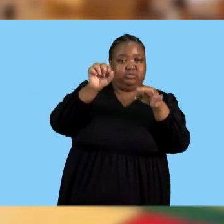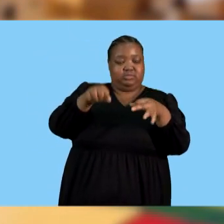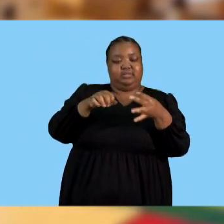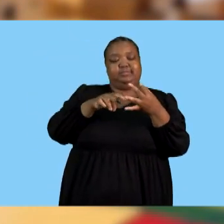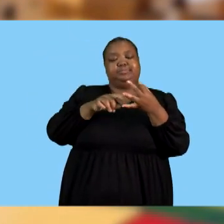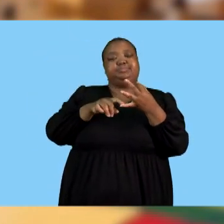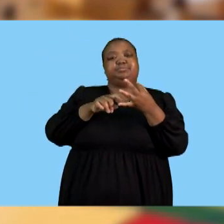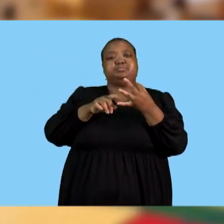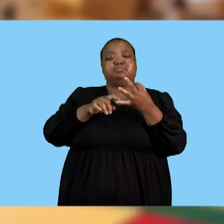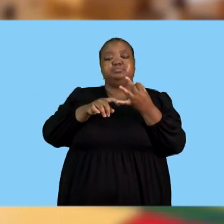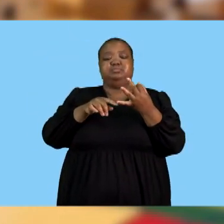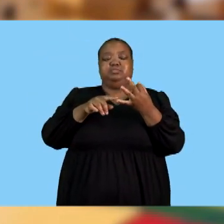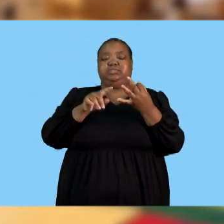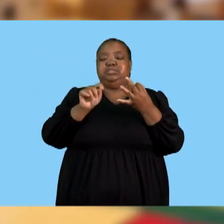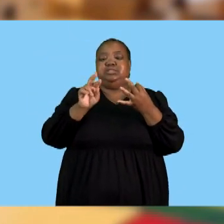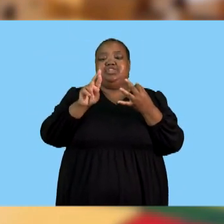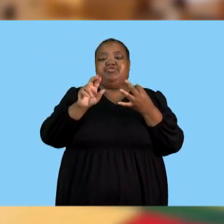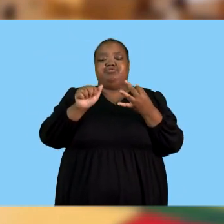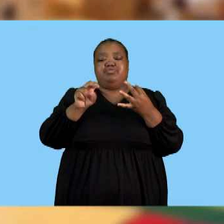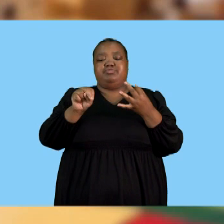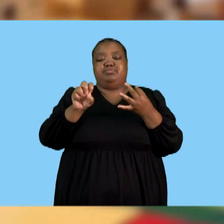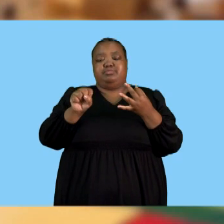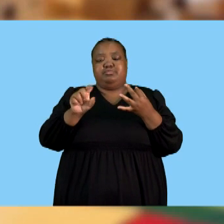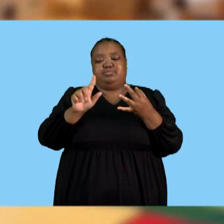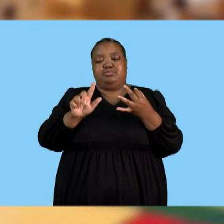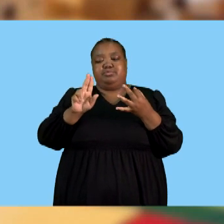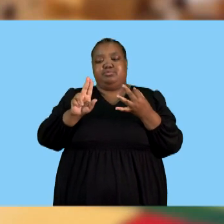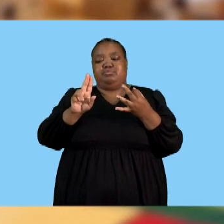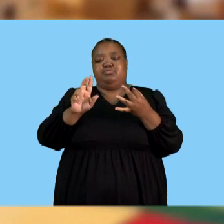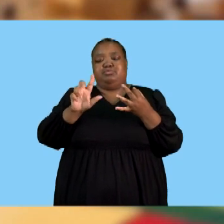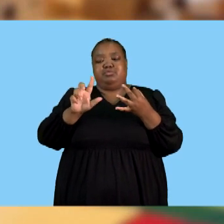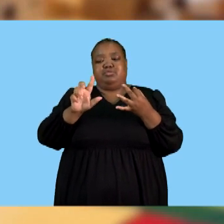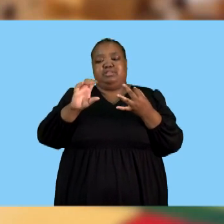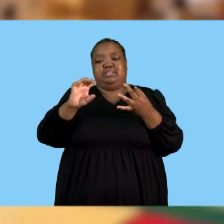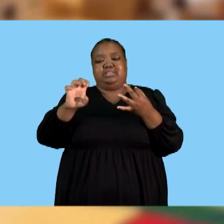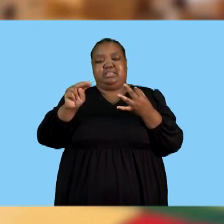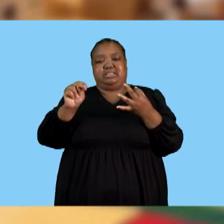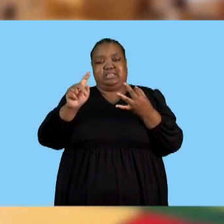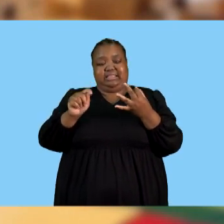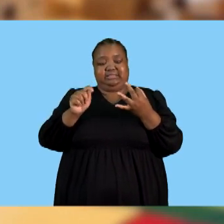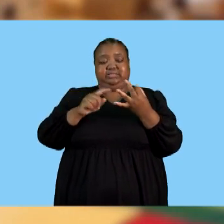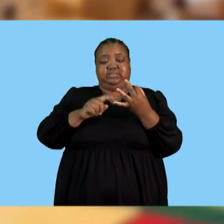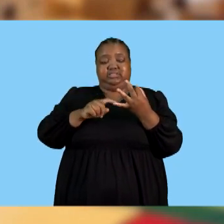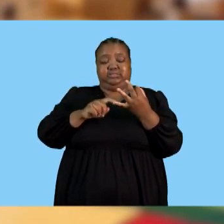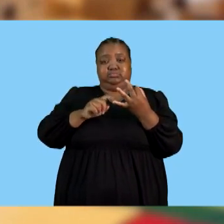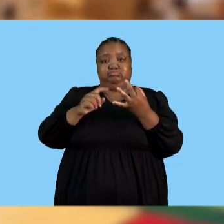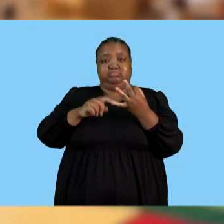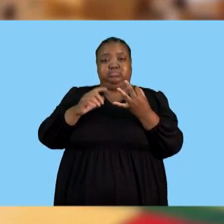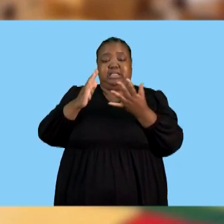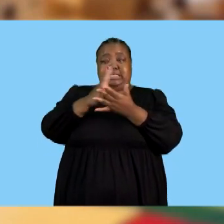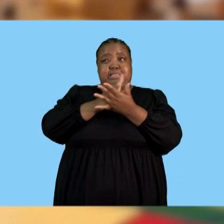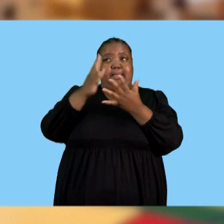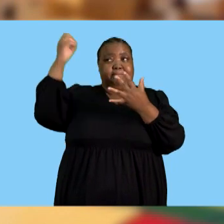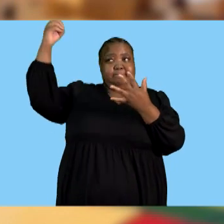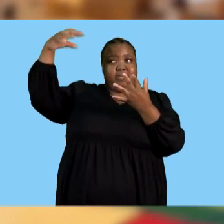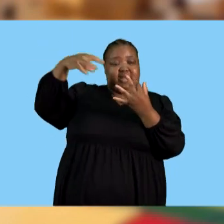material. And then lastly, we have the translucent substances or the translucent materials. And then those ones, they allow some of